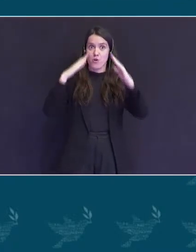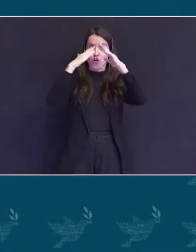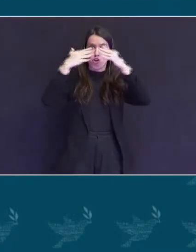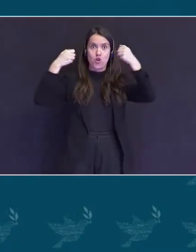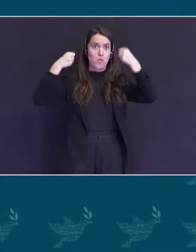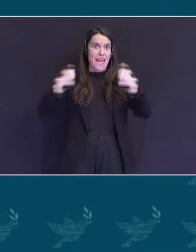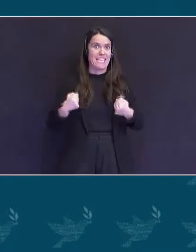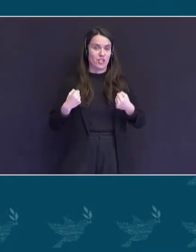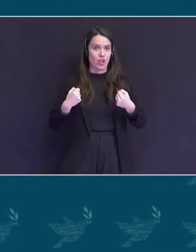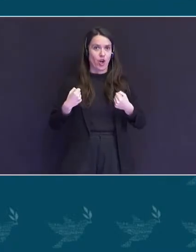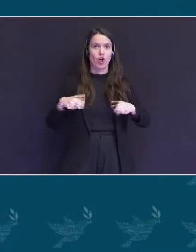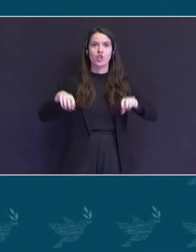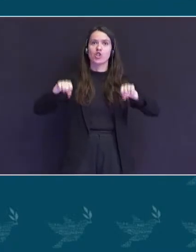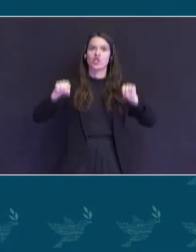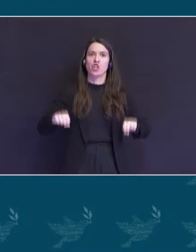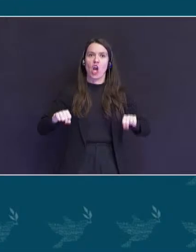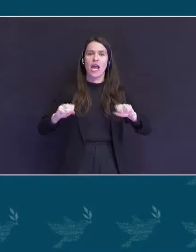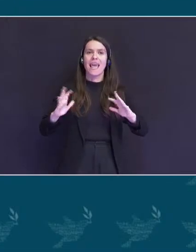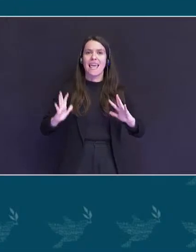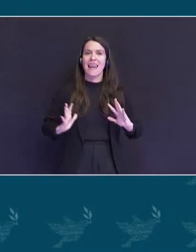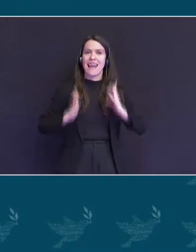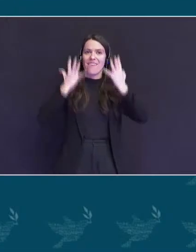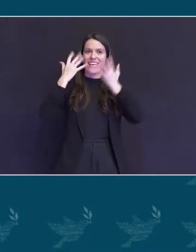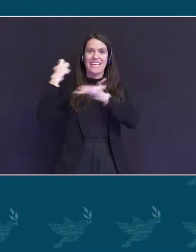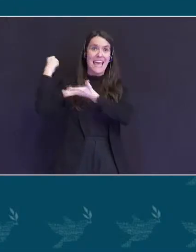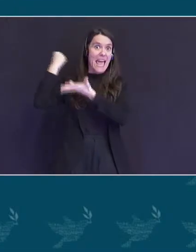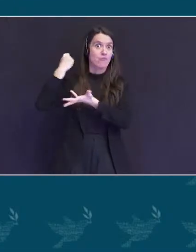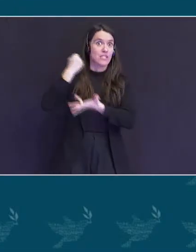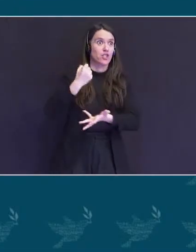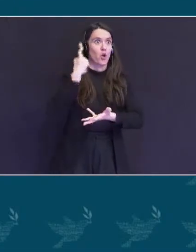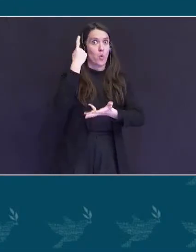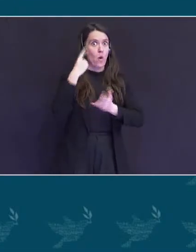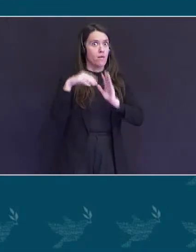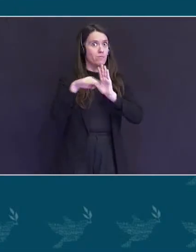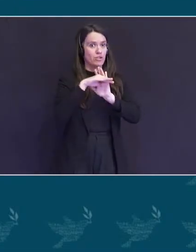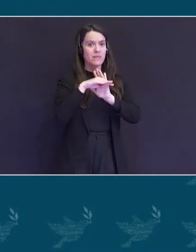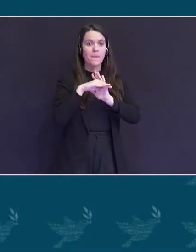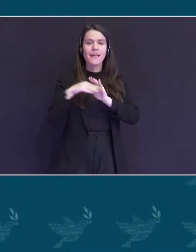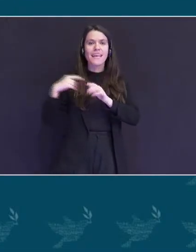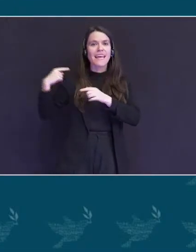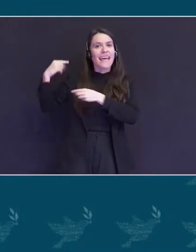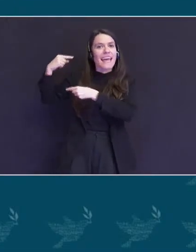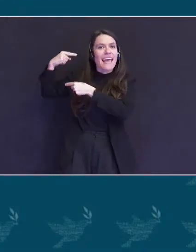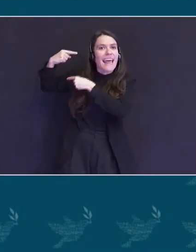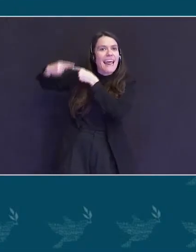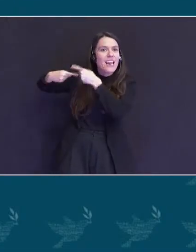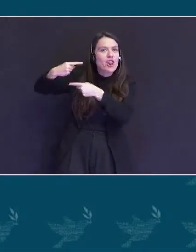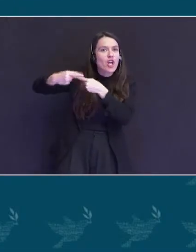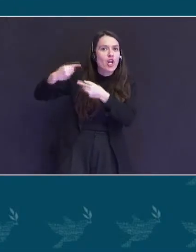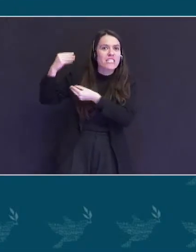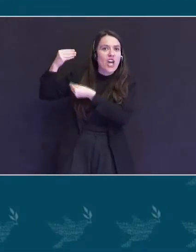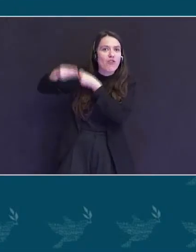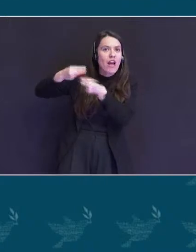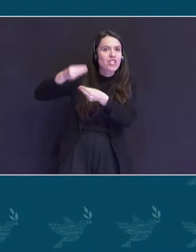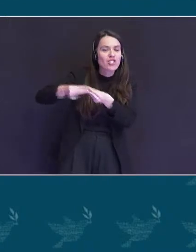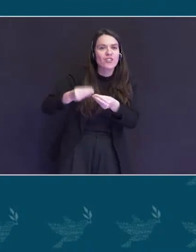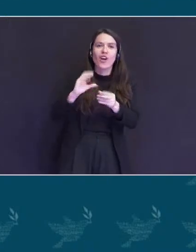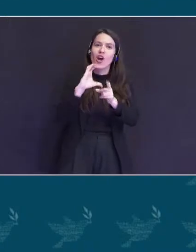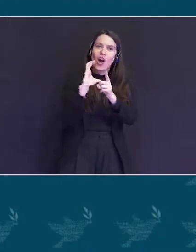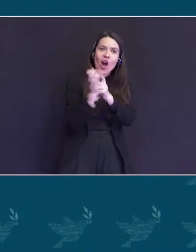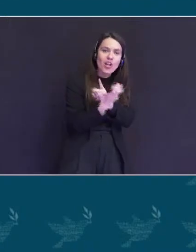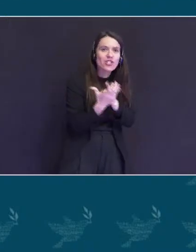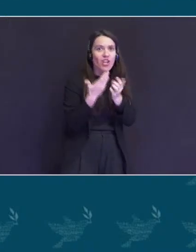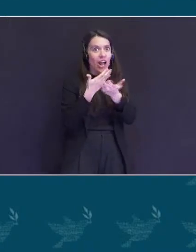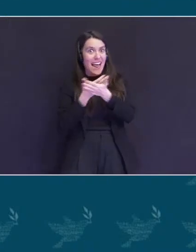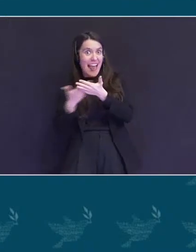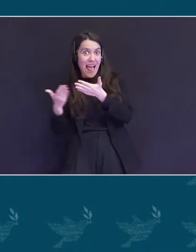in Living Heritage, and one of the principles that we value truly is the intergenerational transmission of culture, including